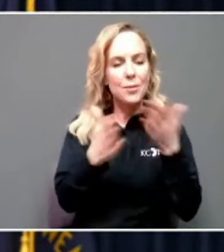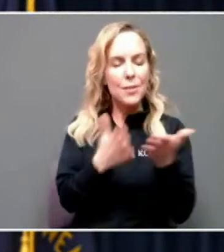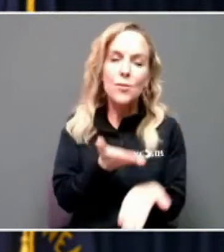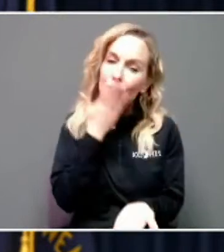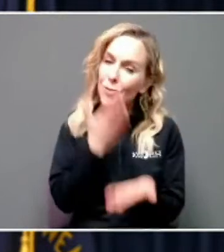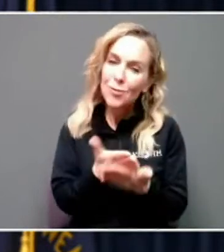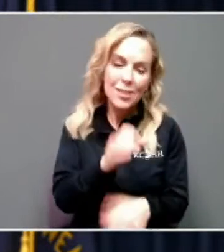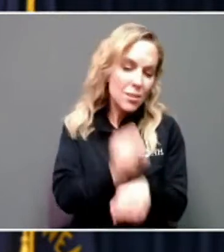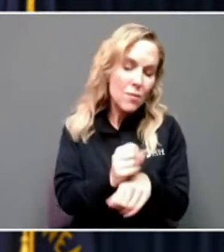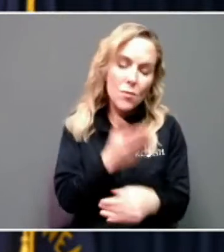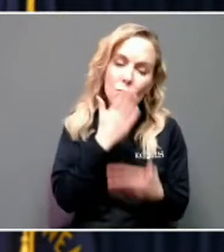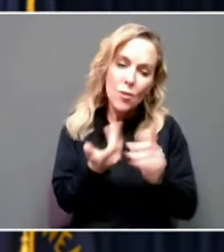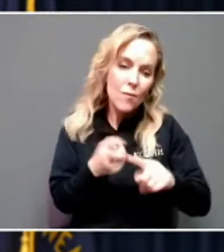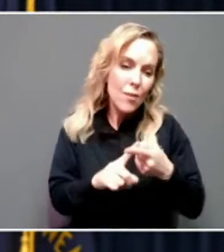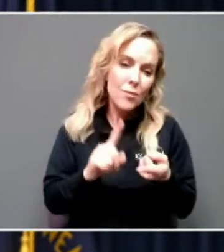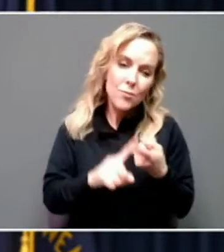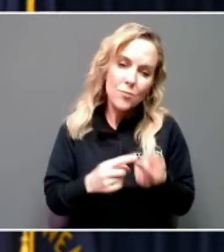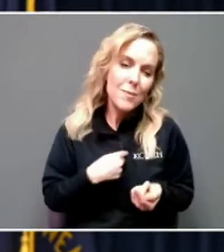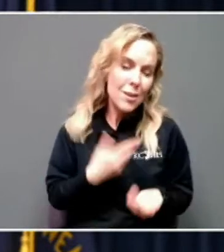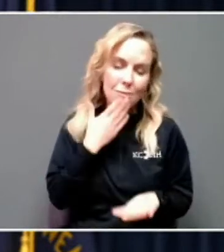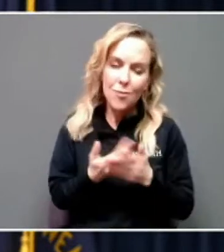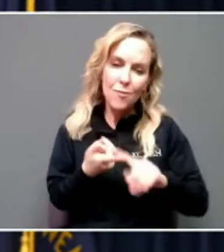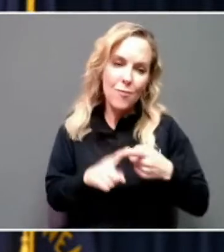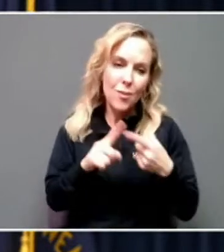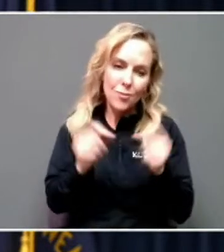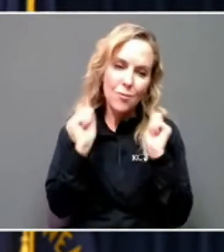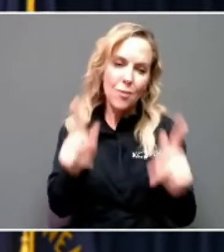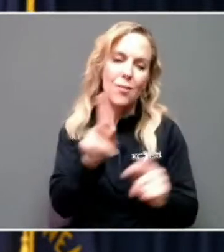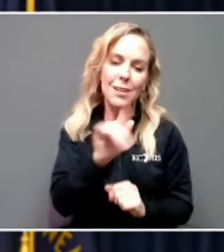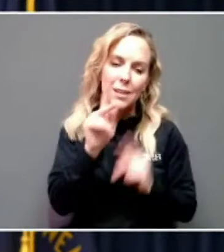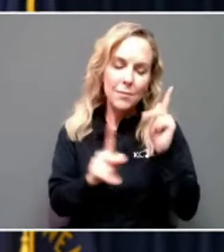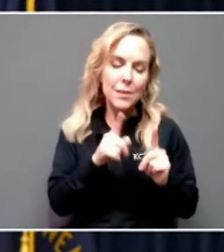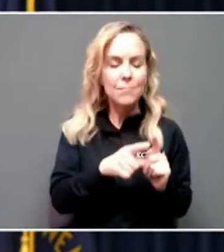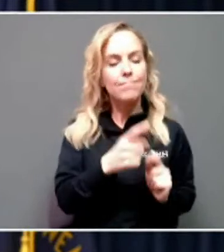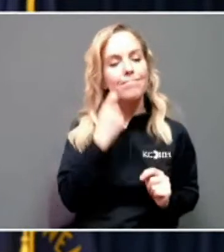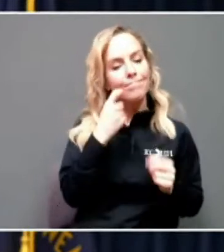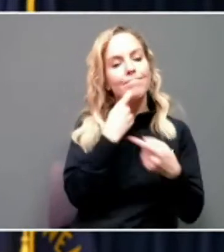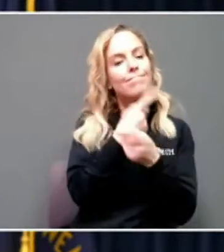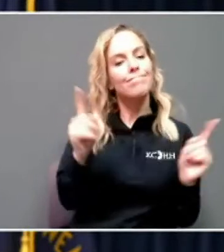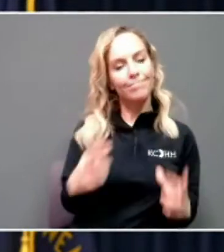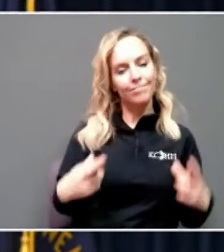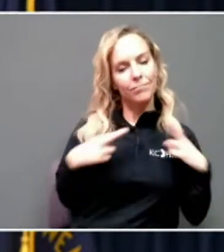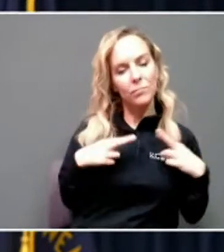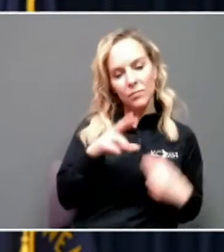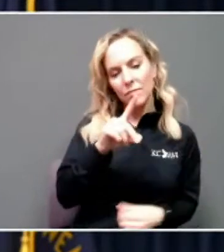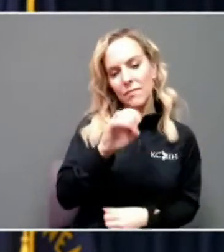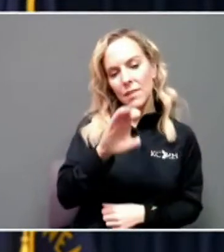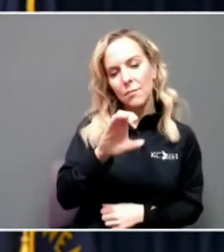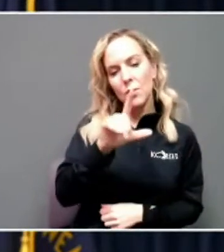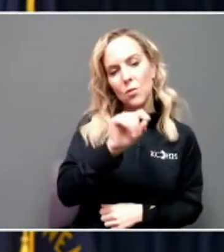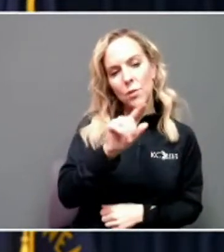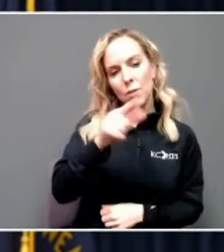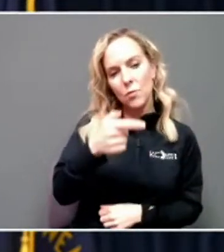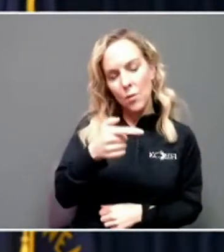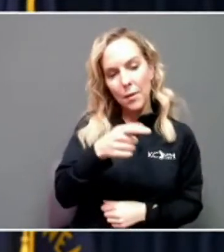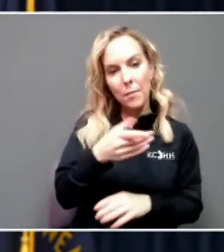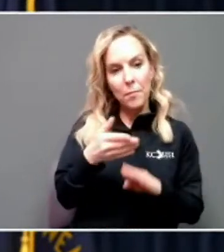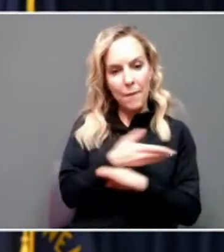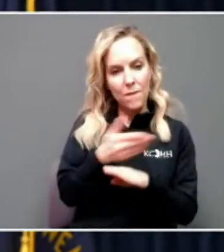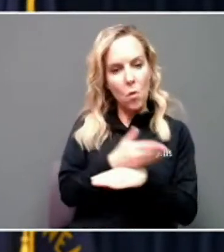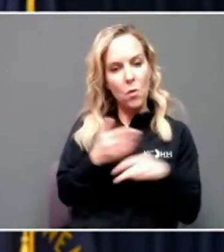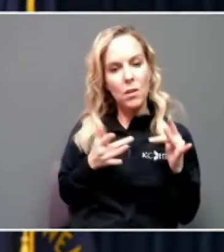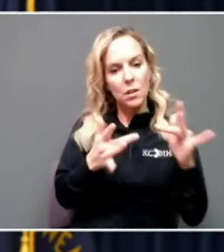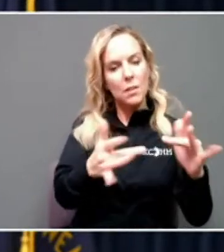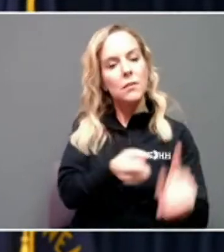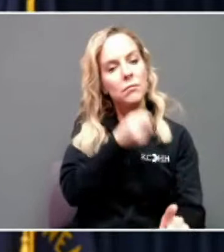me and to all Kentuckians. Director Dossett initially announced his retirement in December 2021 before the deadly tornadoes hit Western